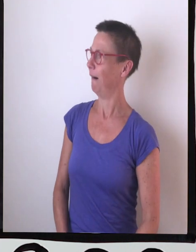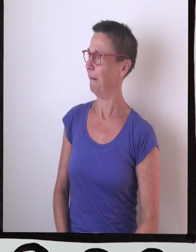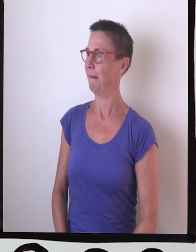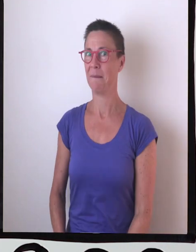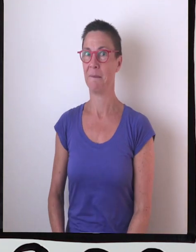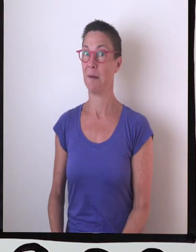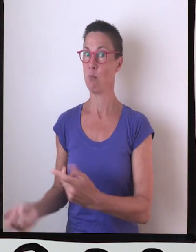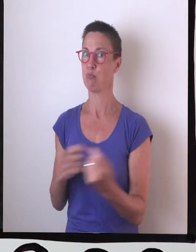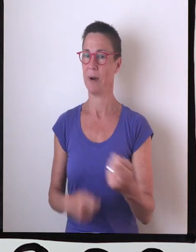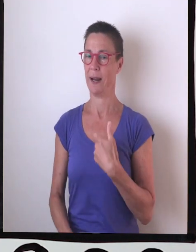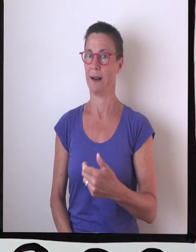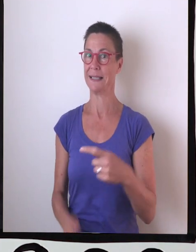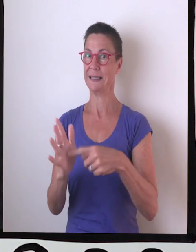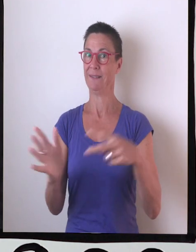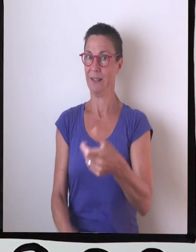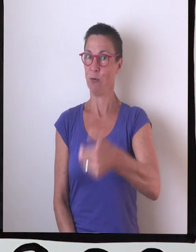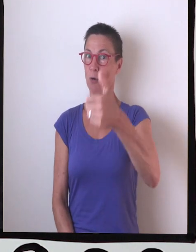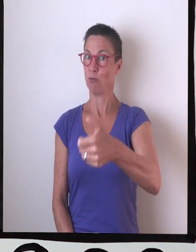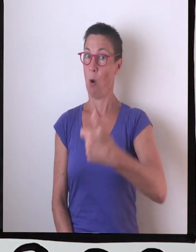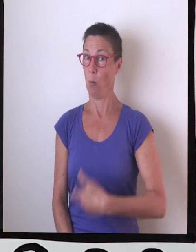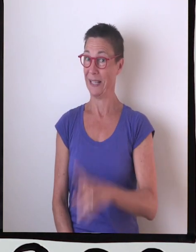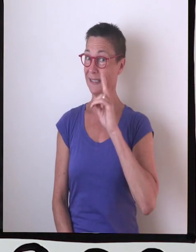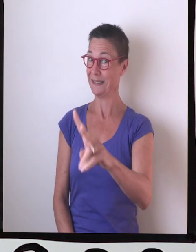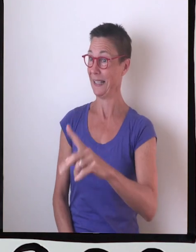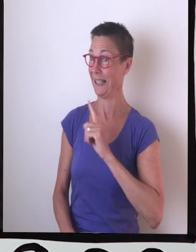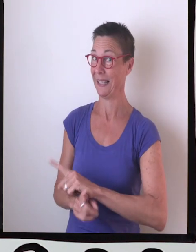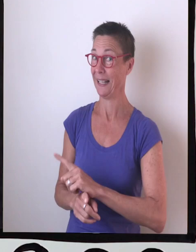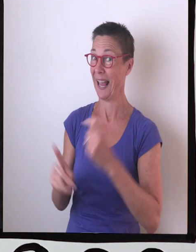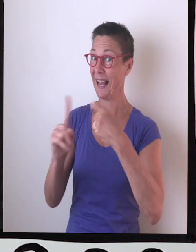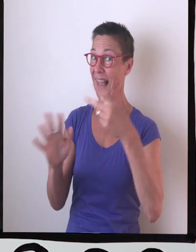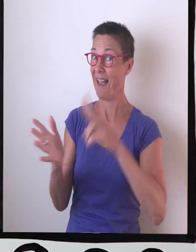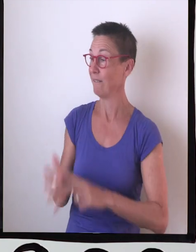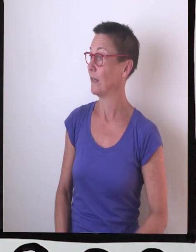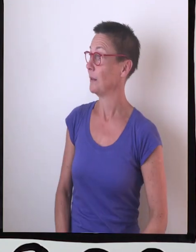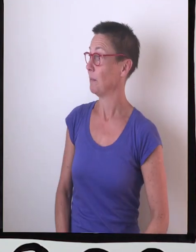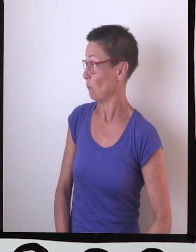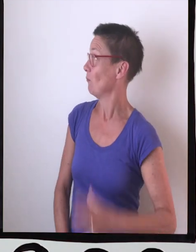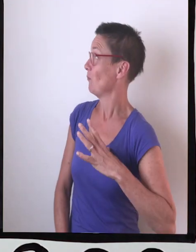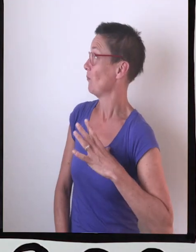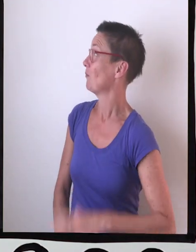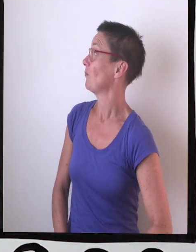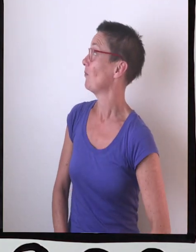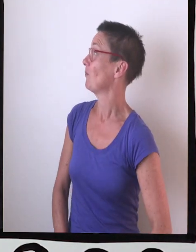how about we grab our remote control? Here we go! TV remote! Ready!